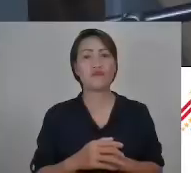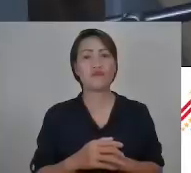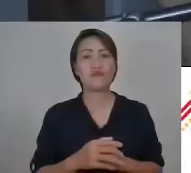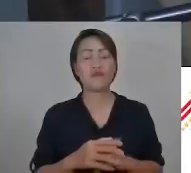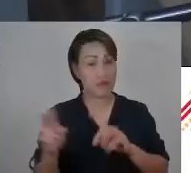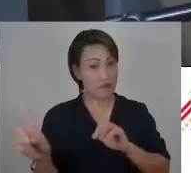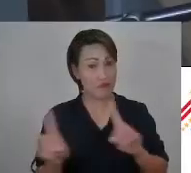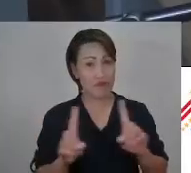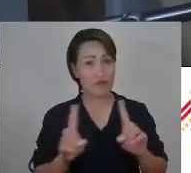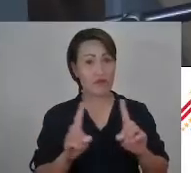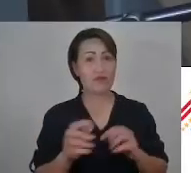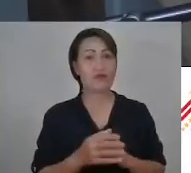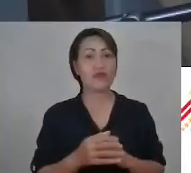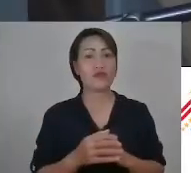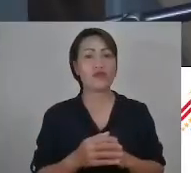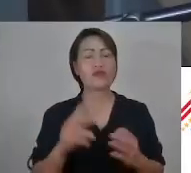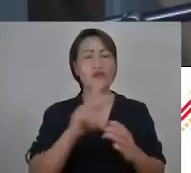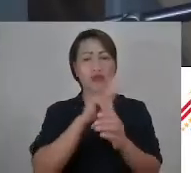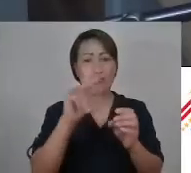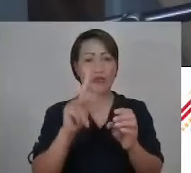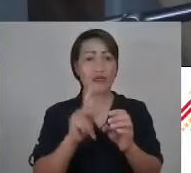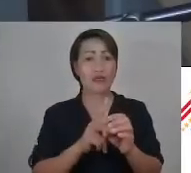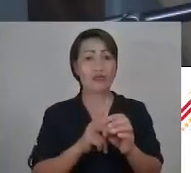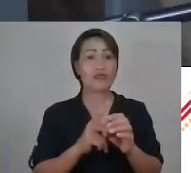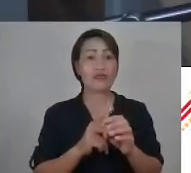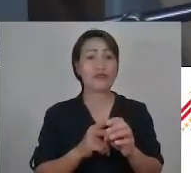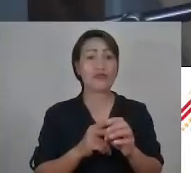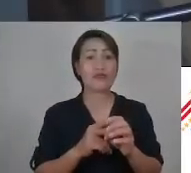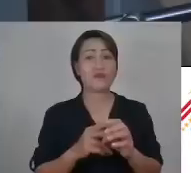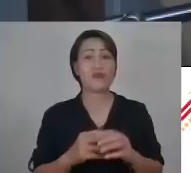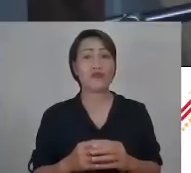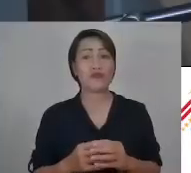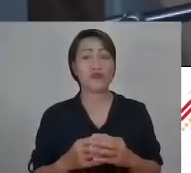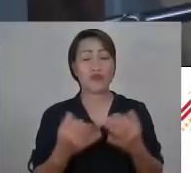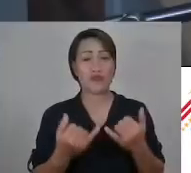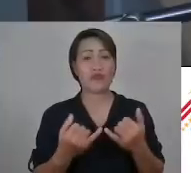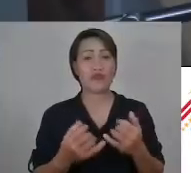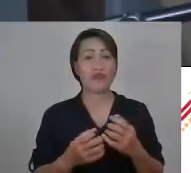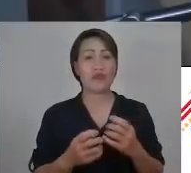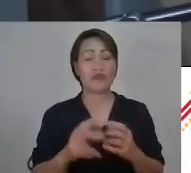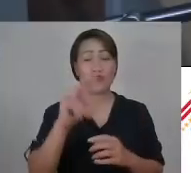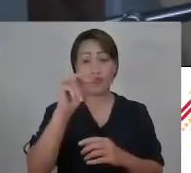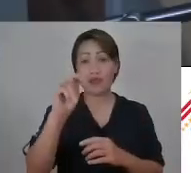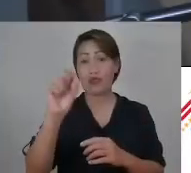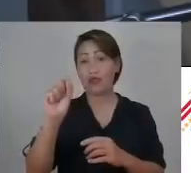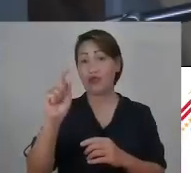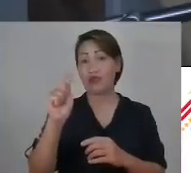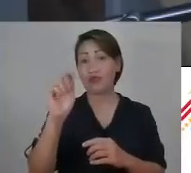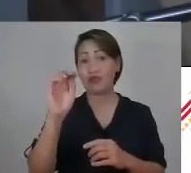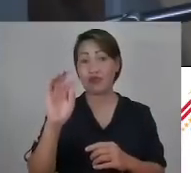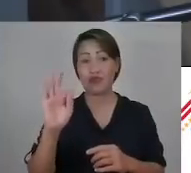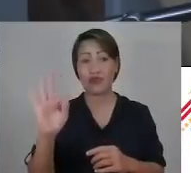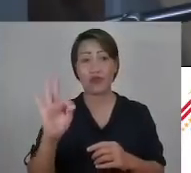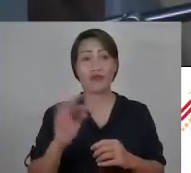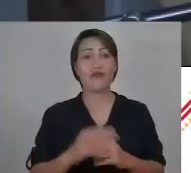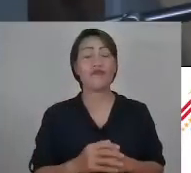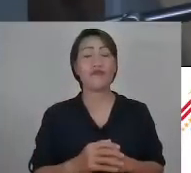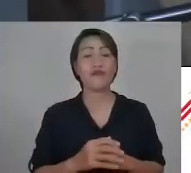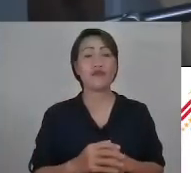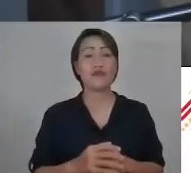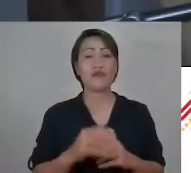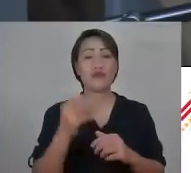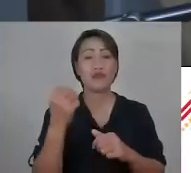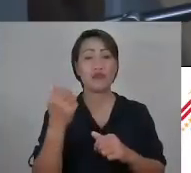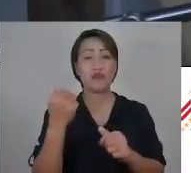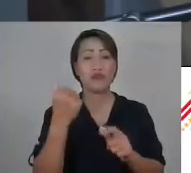widely anticipated events, the National Science and Technology Fair, from August 2 to 5